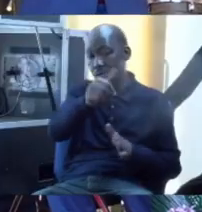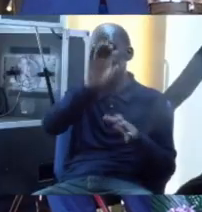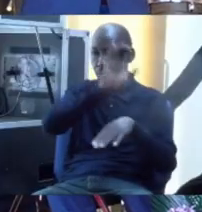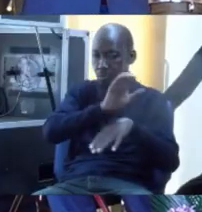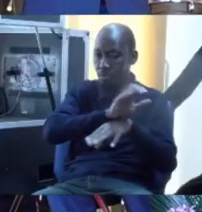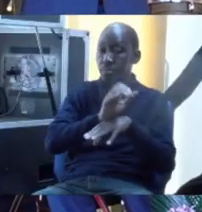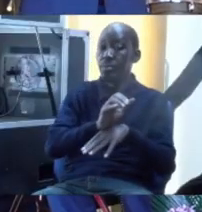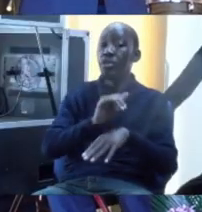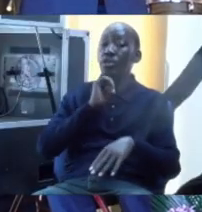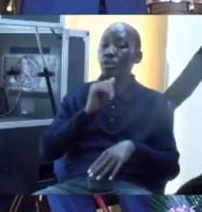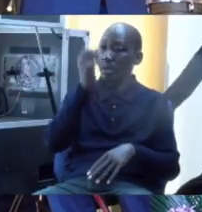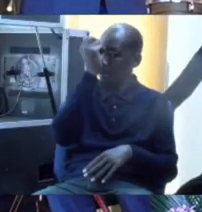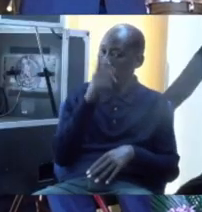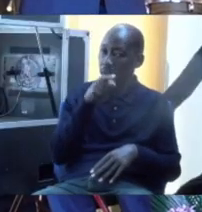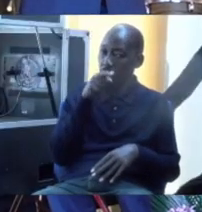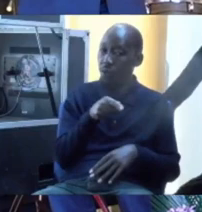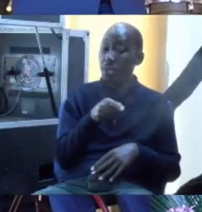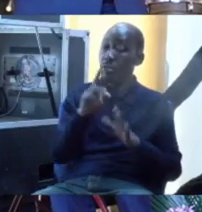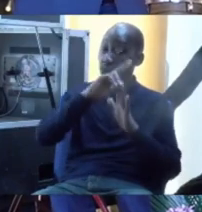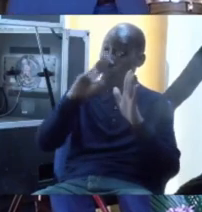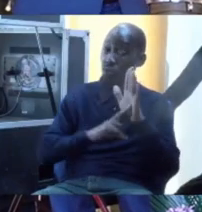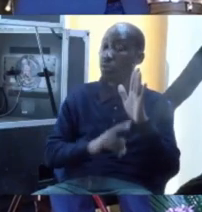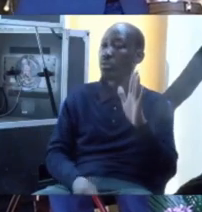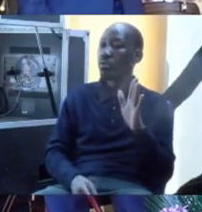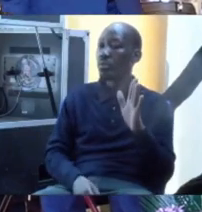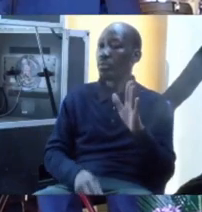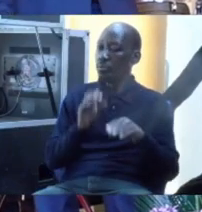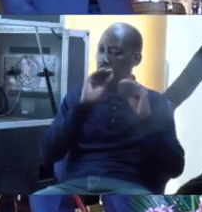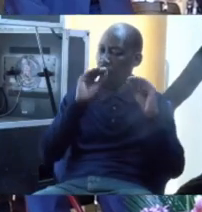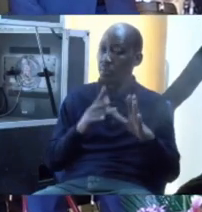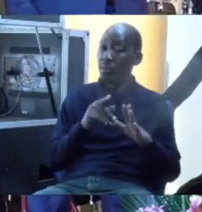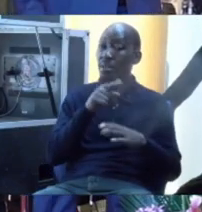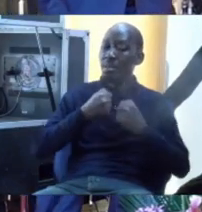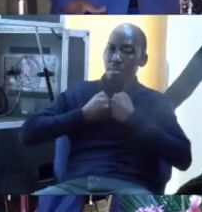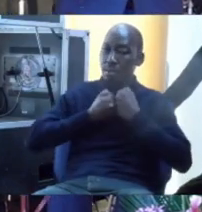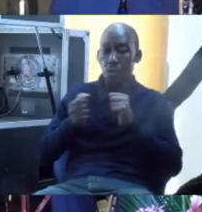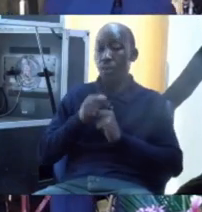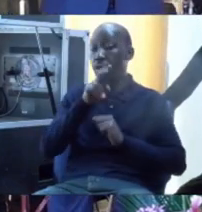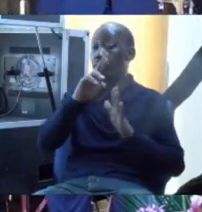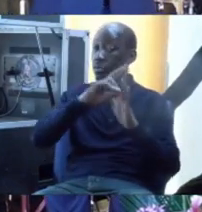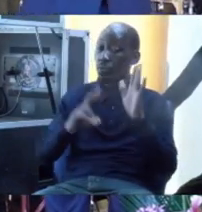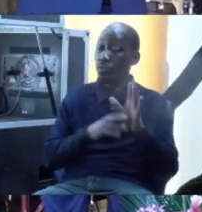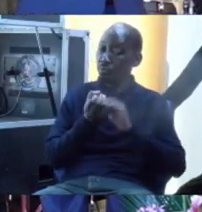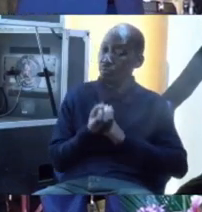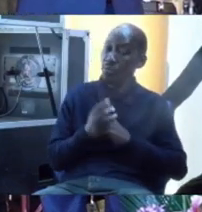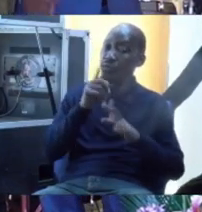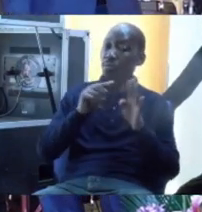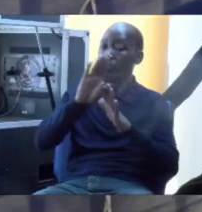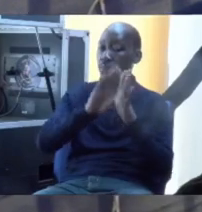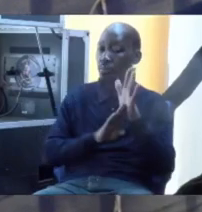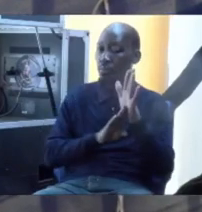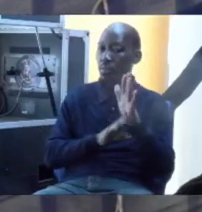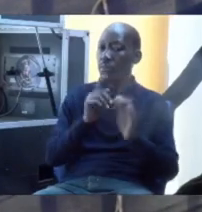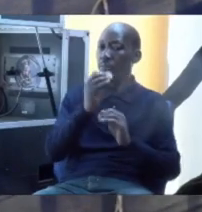dini zingine. Don't understand this doctrine. Hawaelewi mafundisho haya. They struggle with this doctrine. Wao hung'ang'ana na haya mafundisho. In